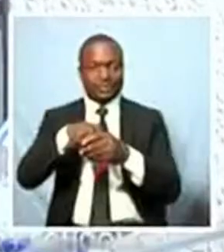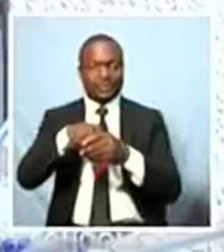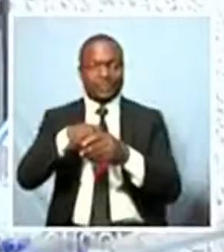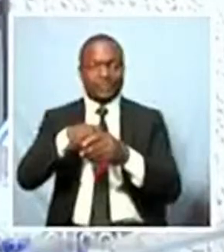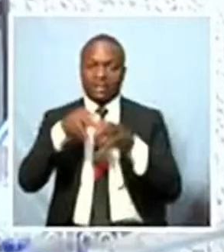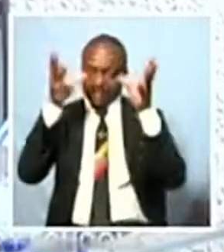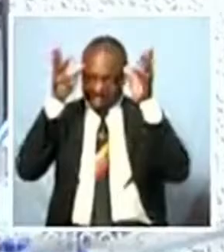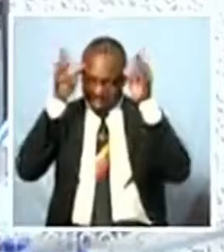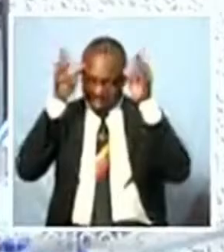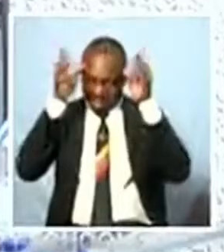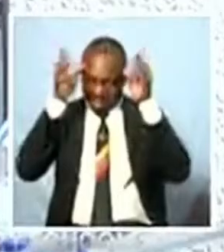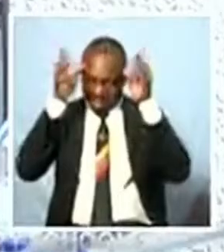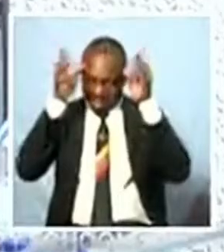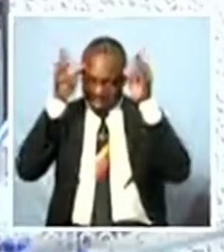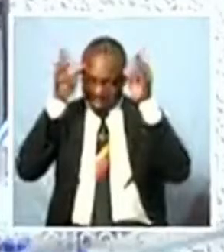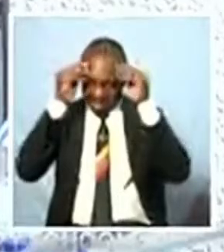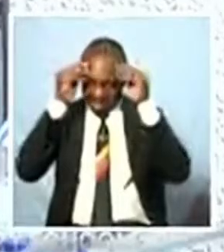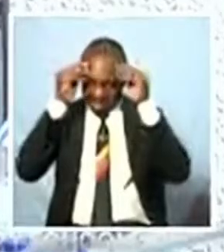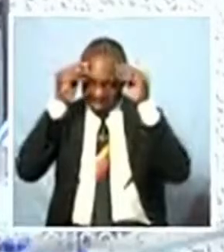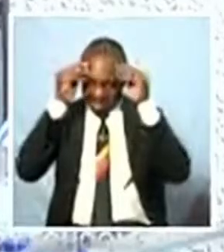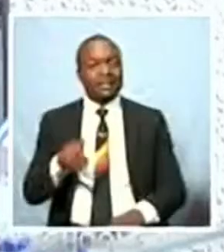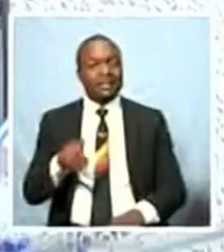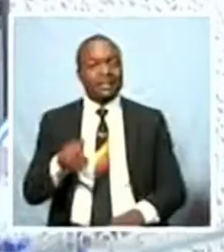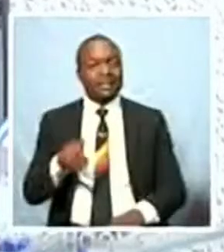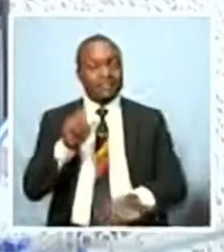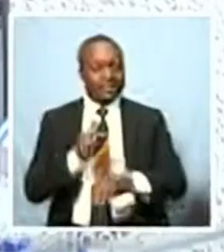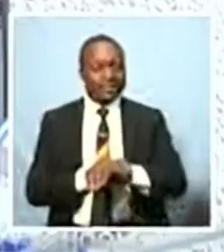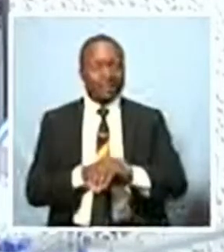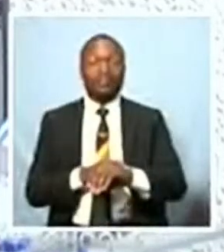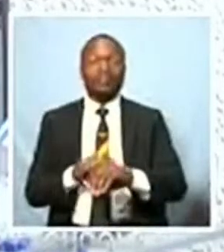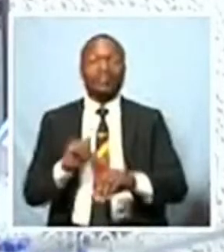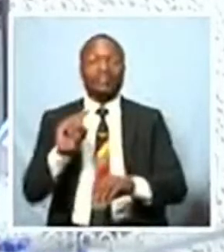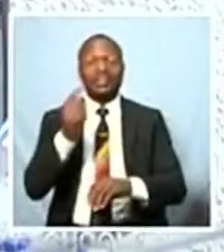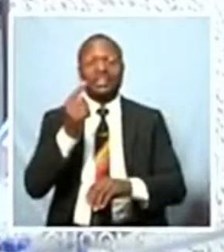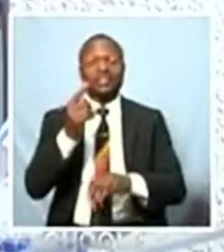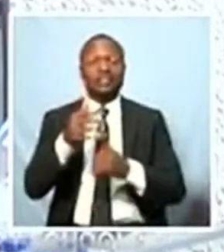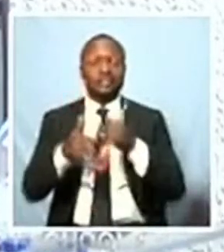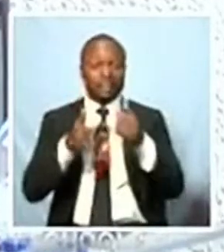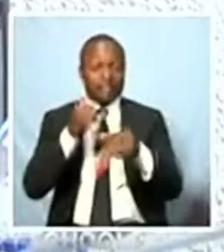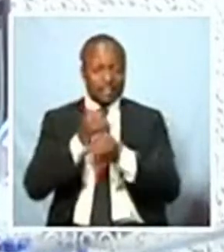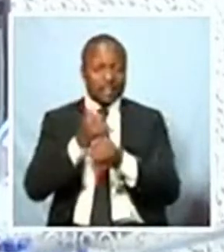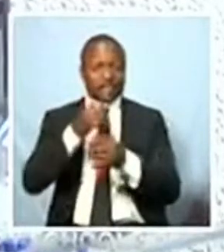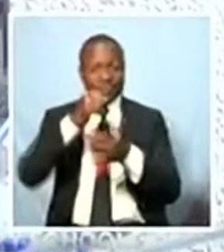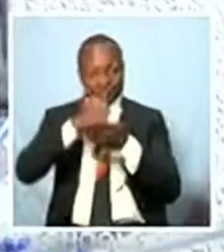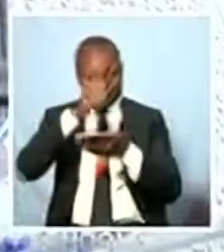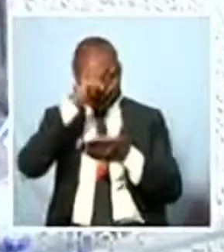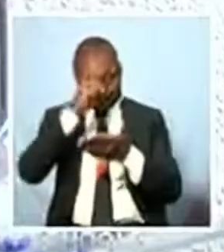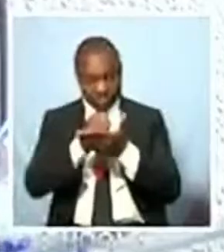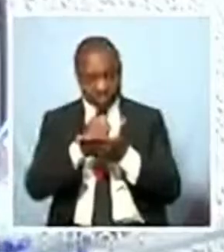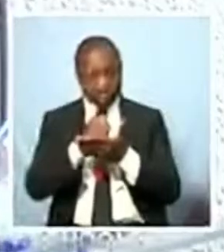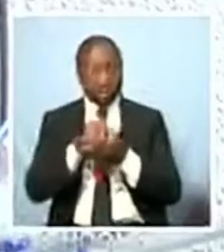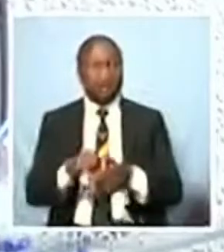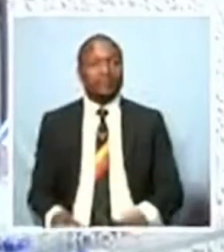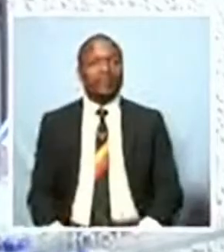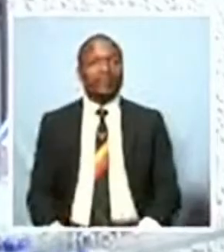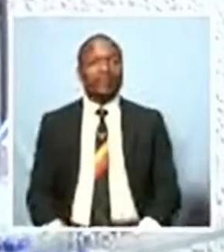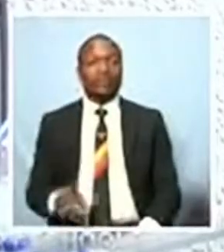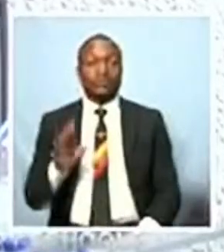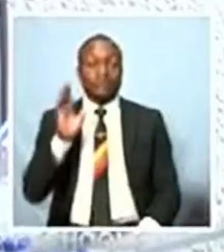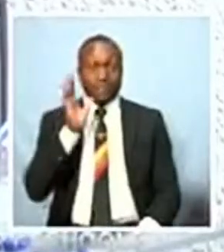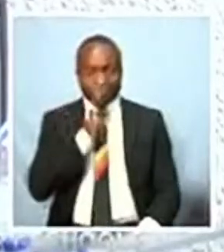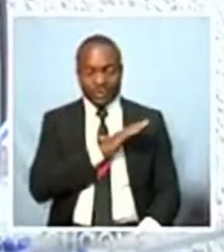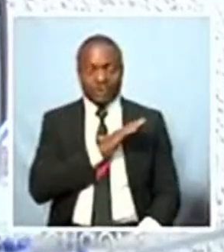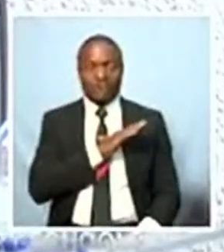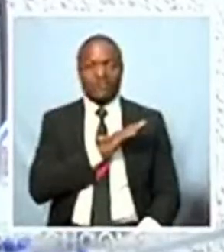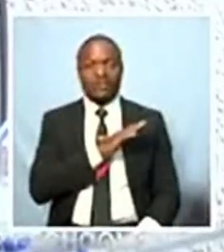so that by the first university students who have gone through the